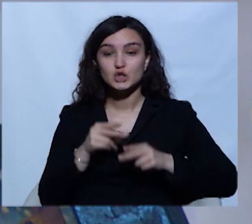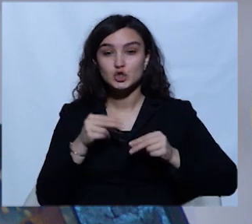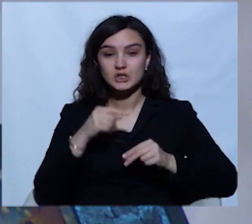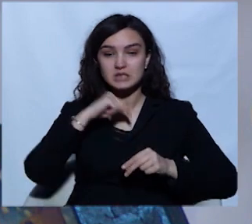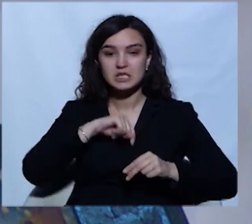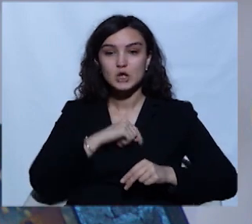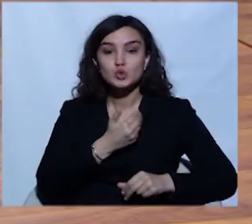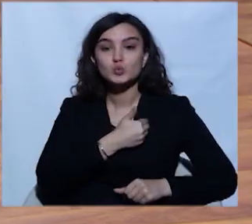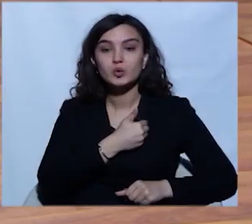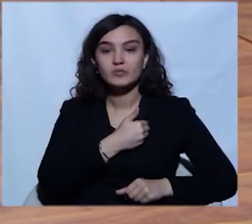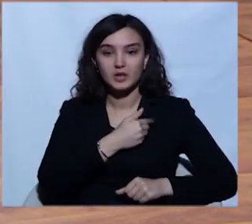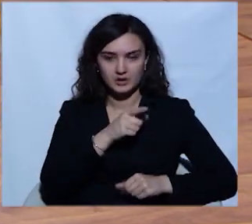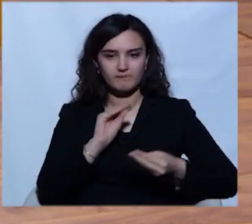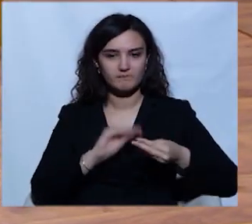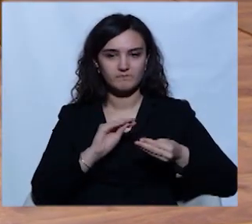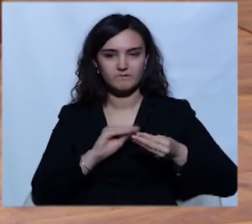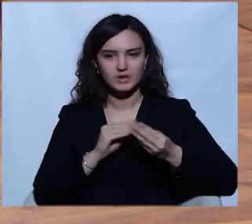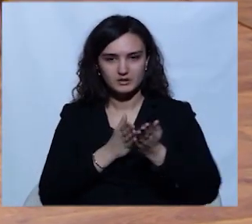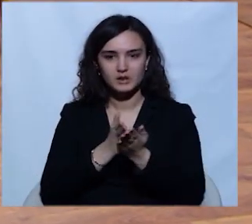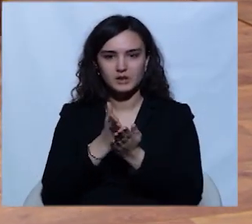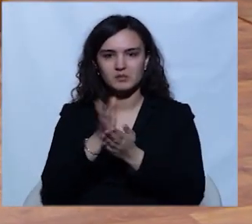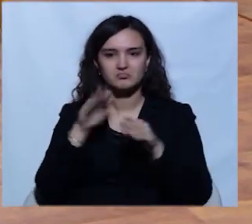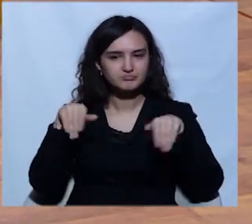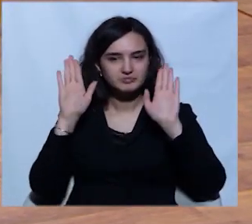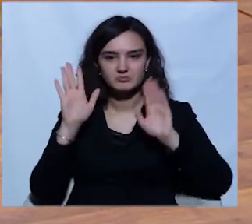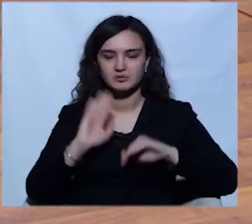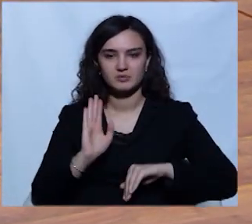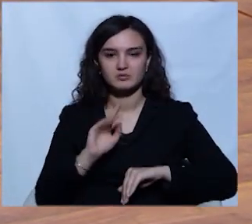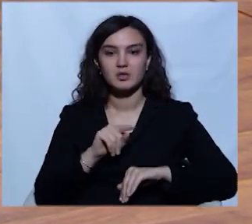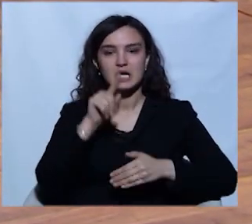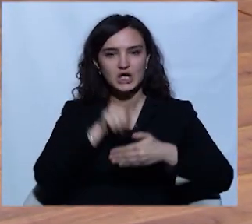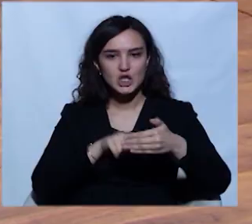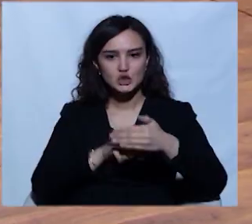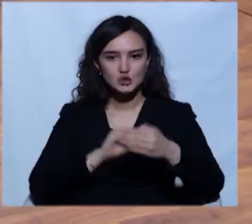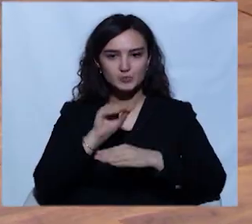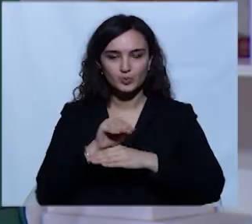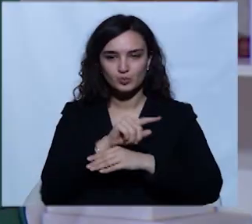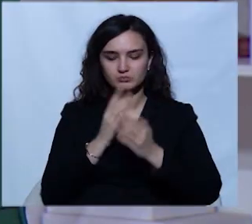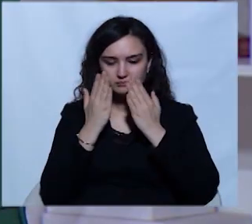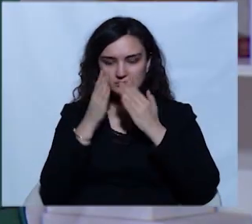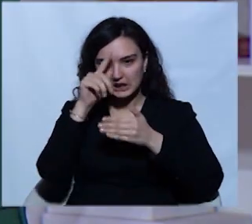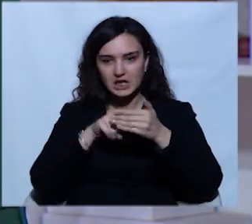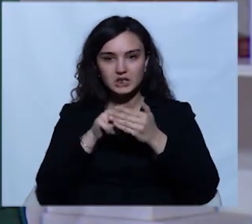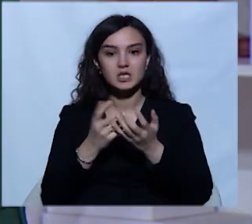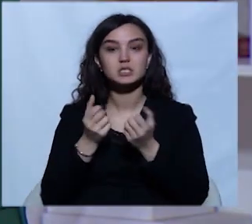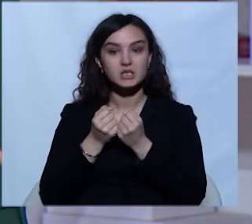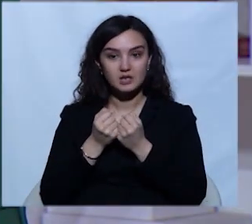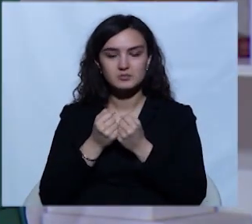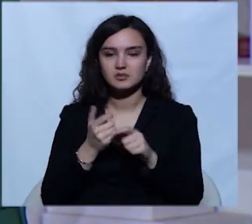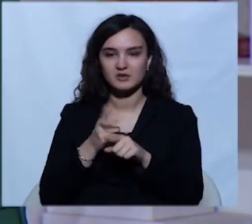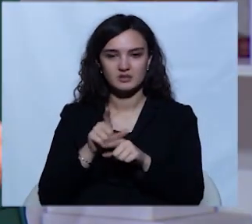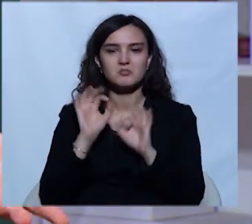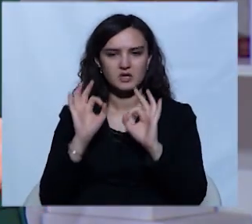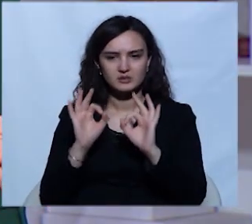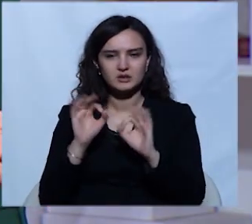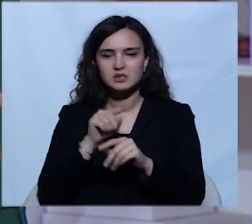instincts that keep him going, as well as his religion. Yes. So you're so right. He's